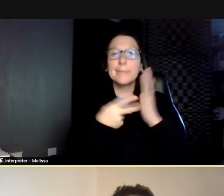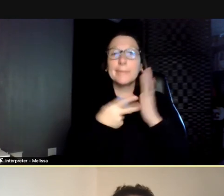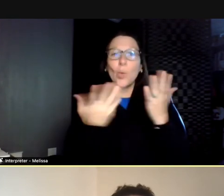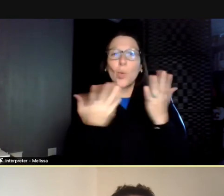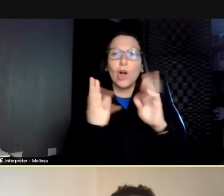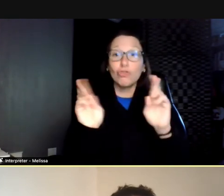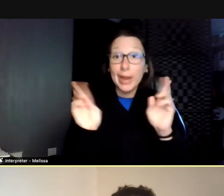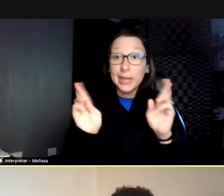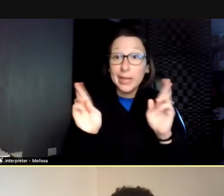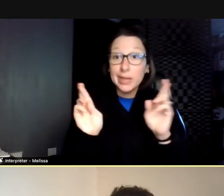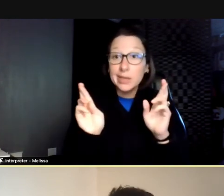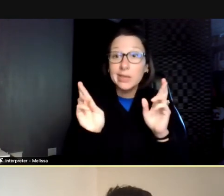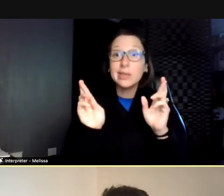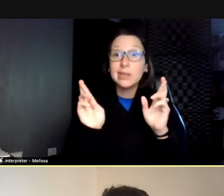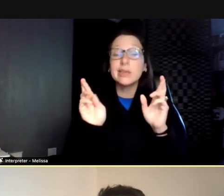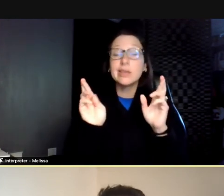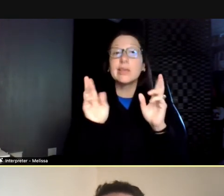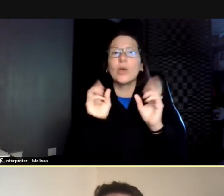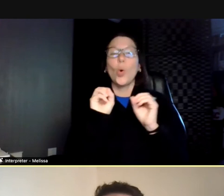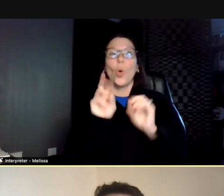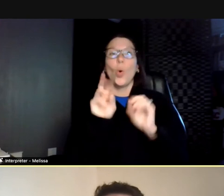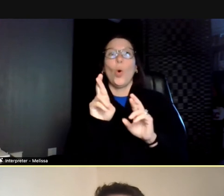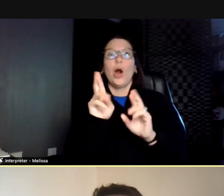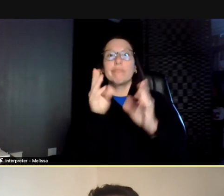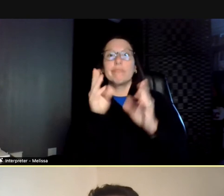or attending,